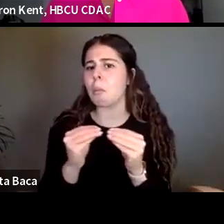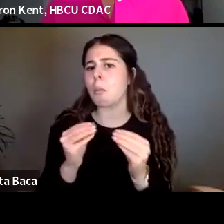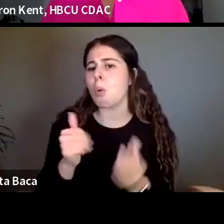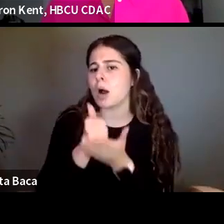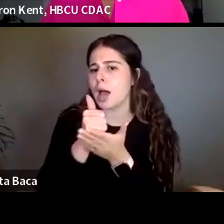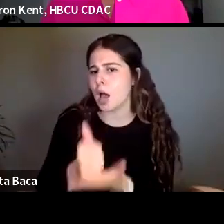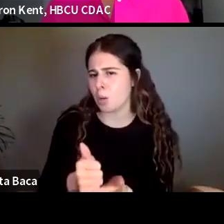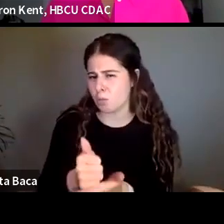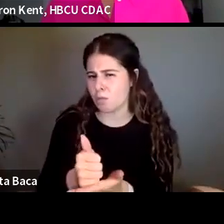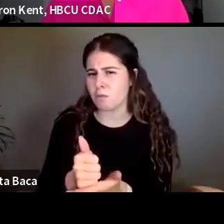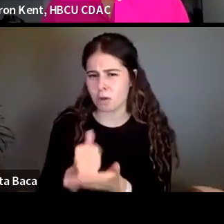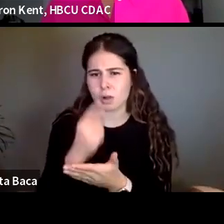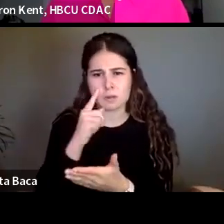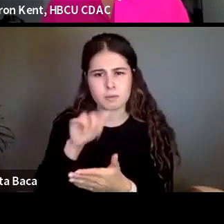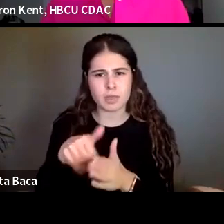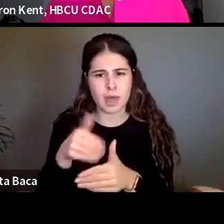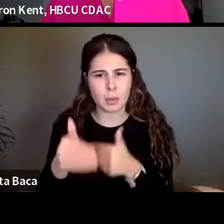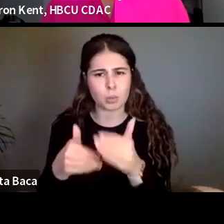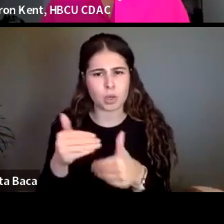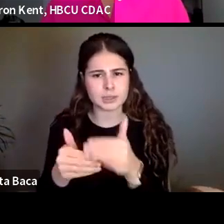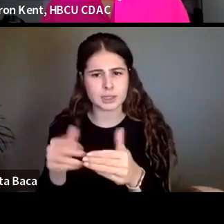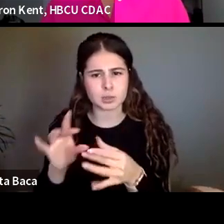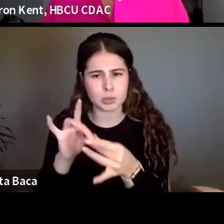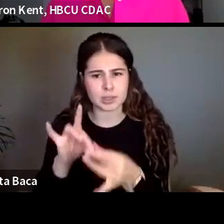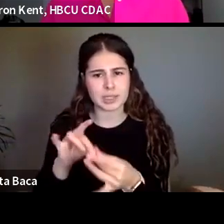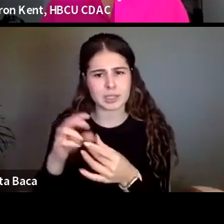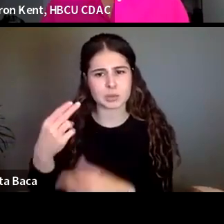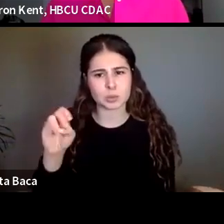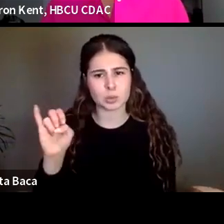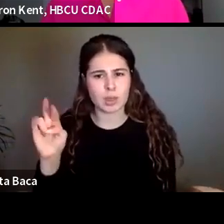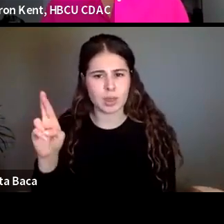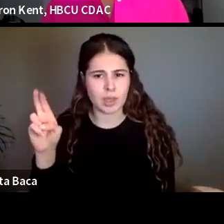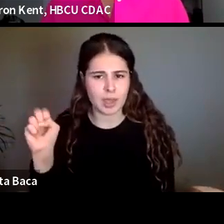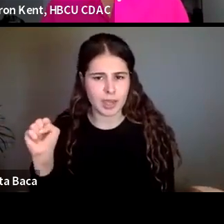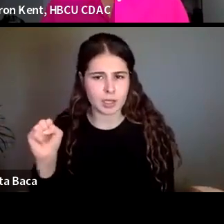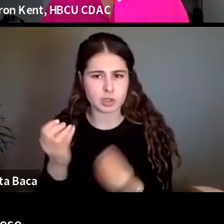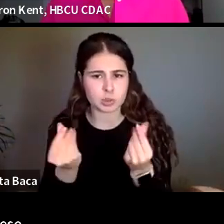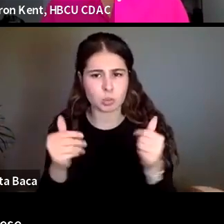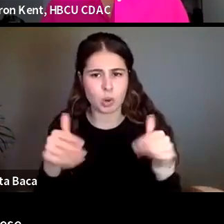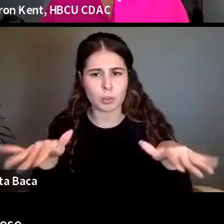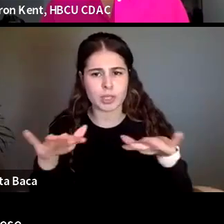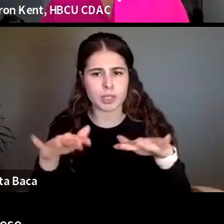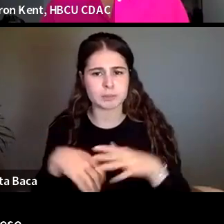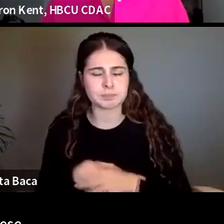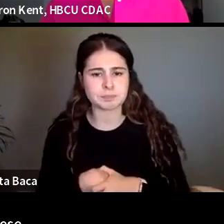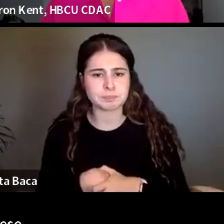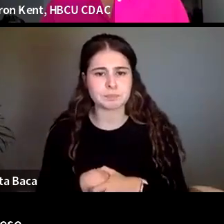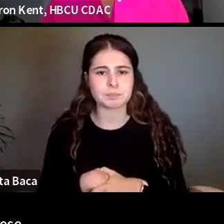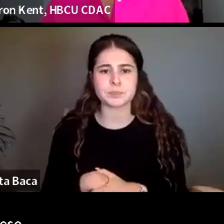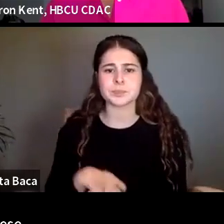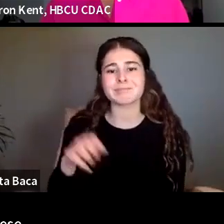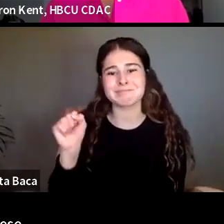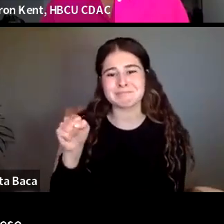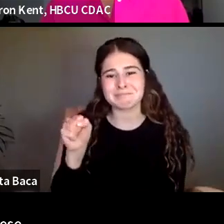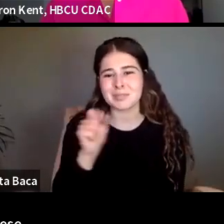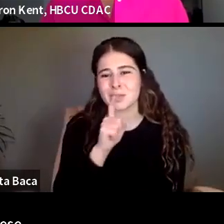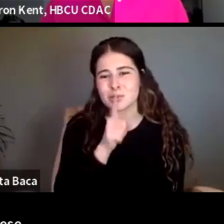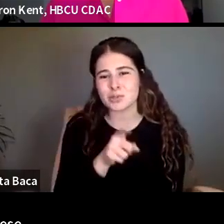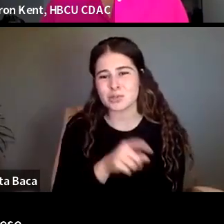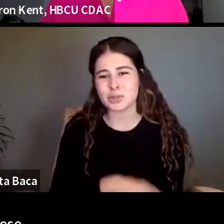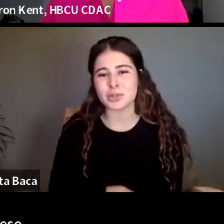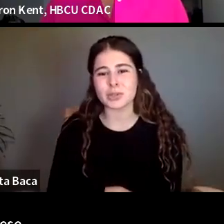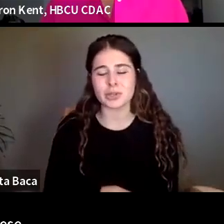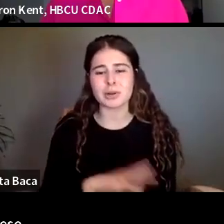comes to financial education around these issues? Sure. Counselors can play a very important role in